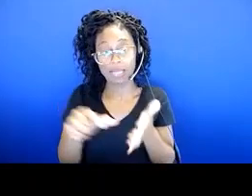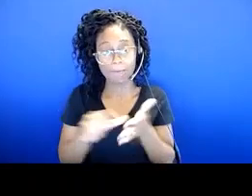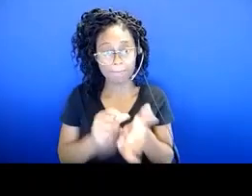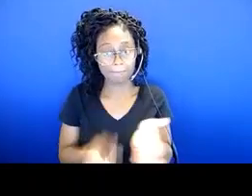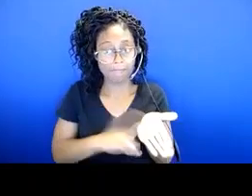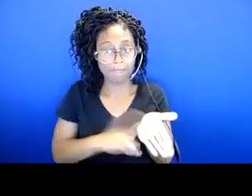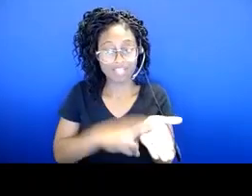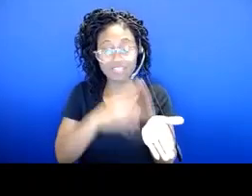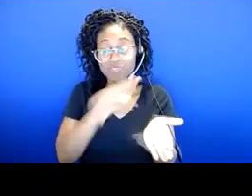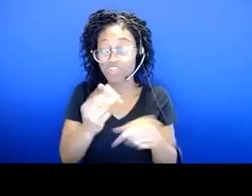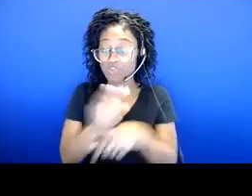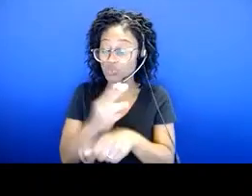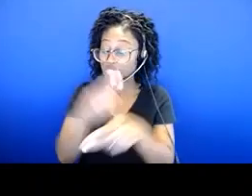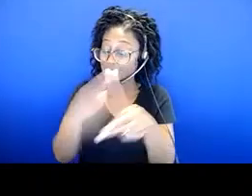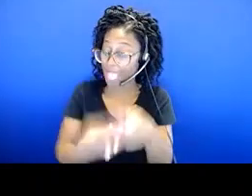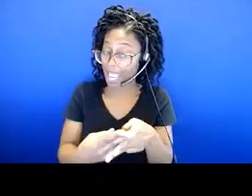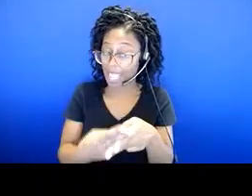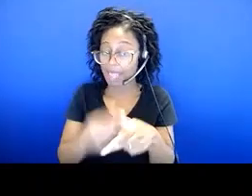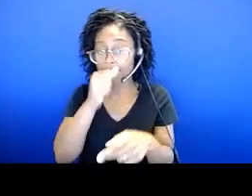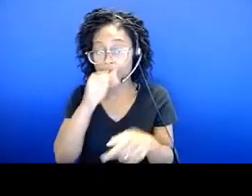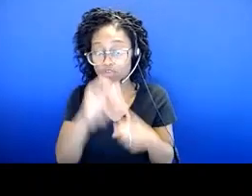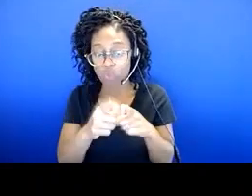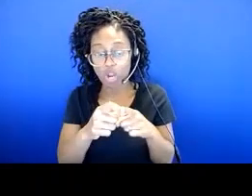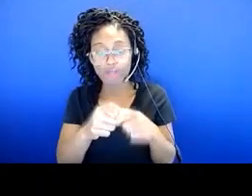a password.